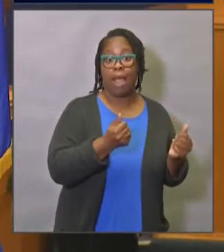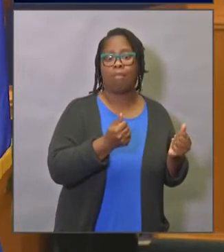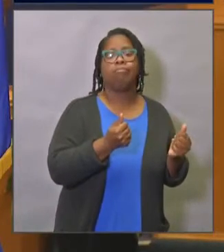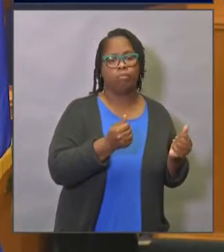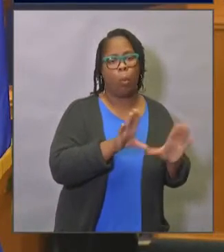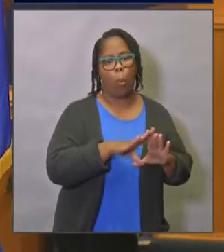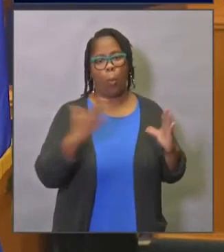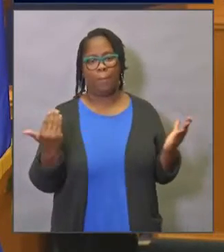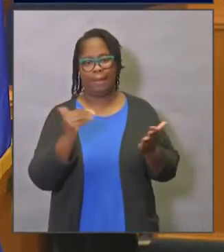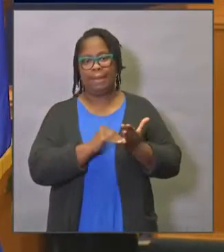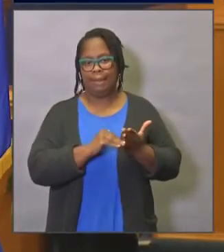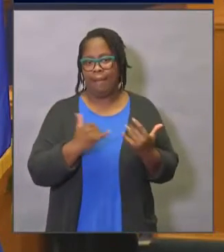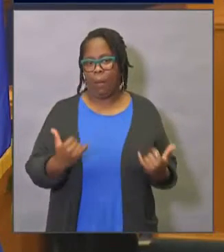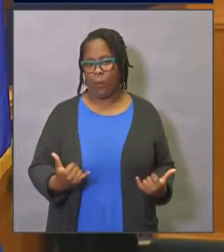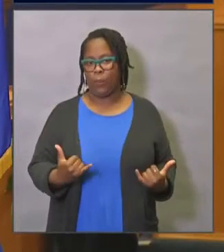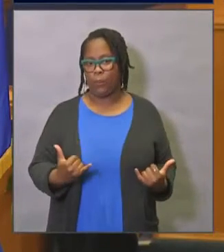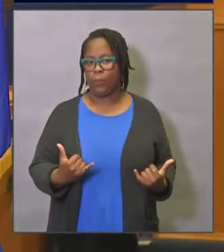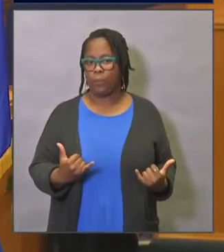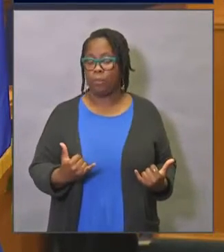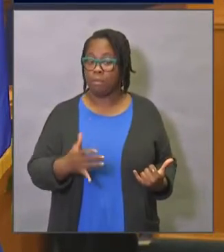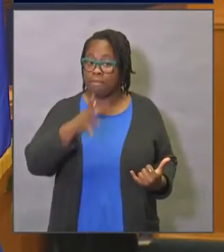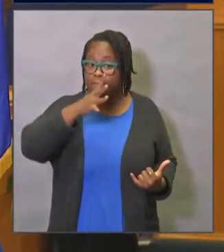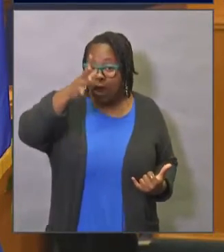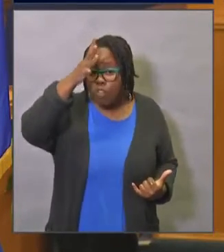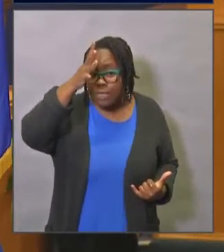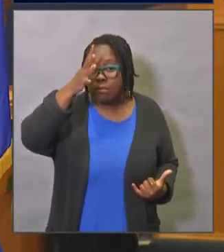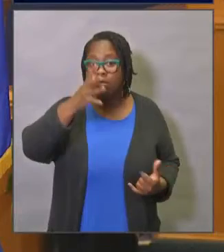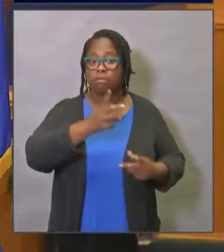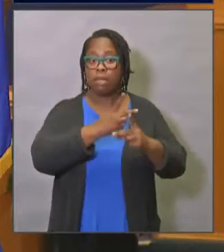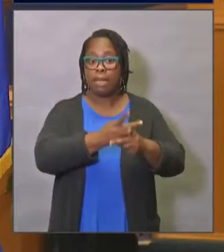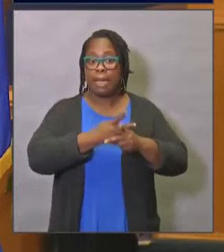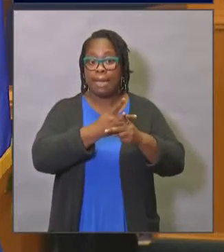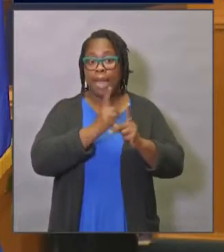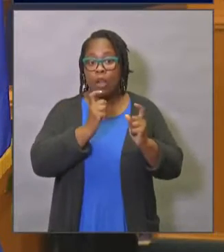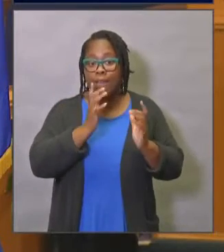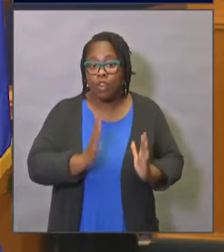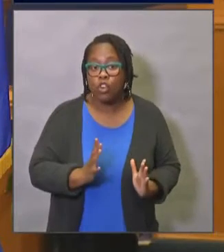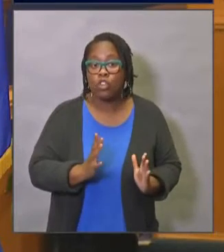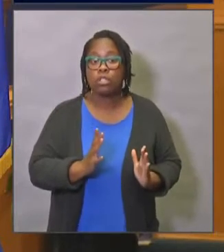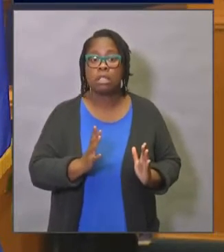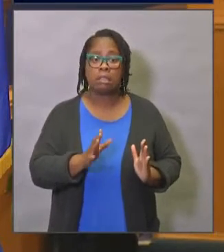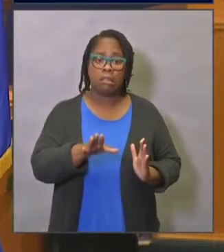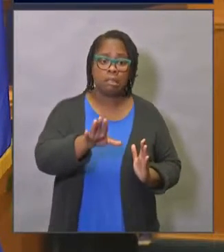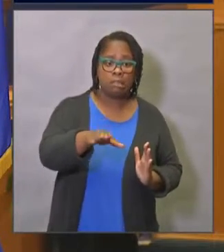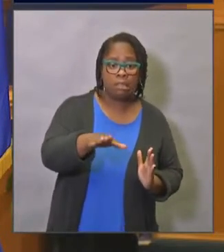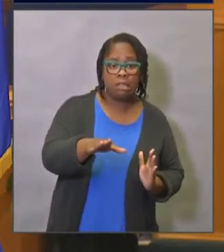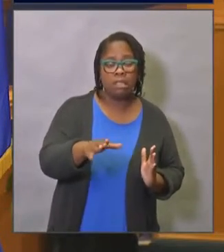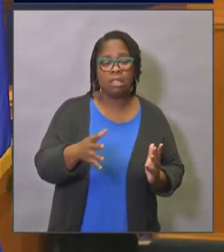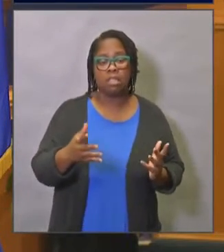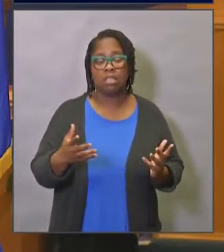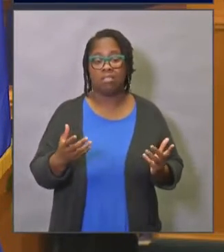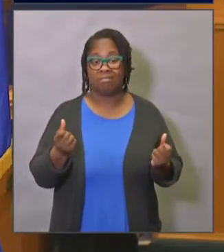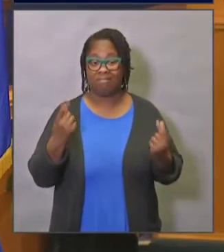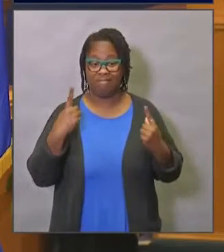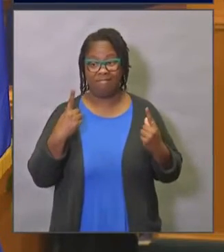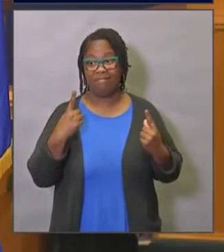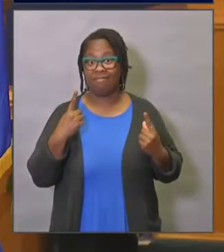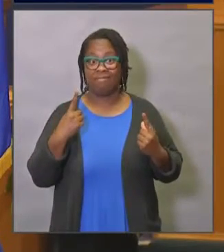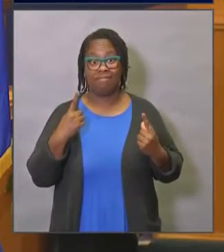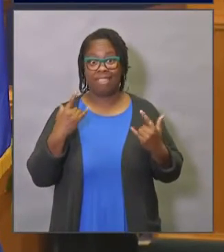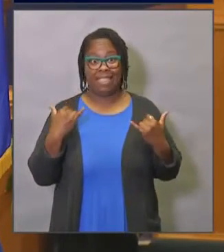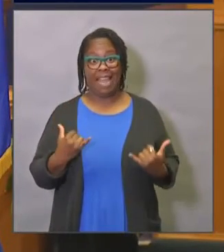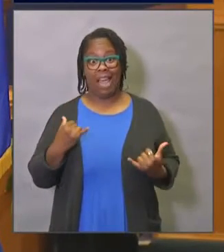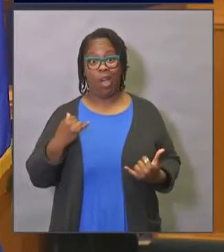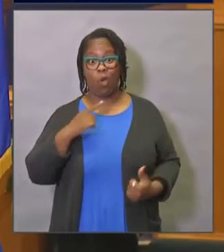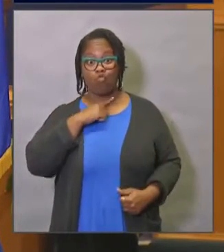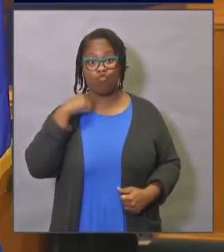urge parents and caregivers, it's not like it's not like the risk that we've been talking about has gone away